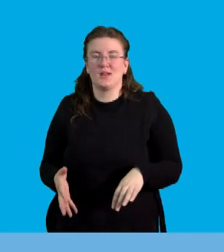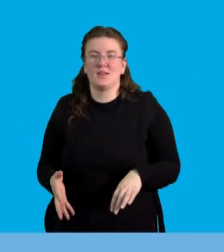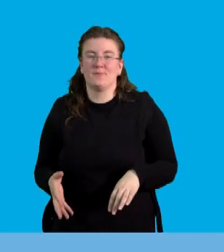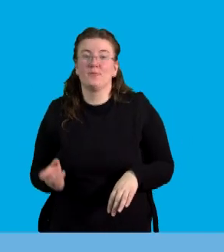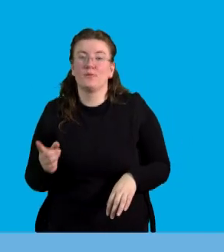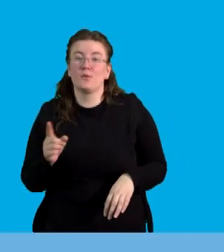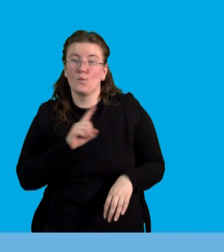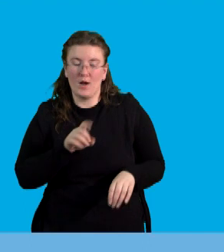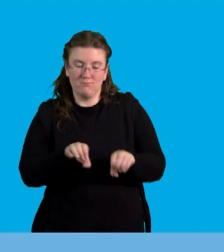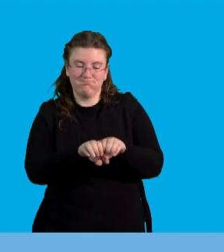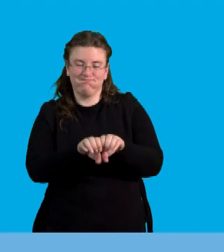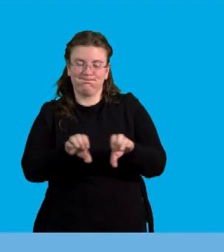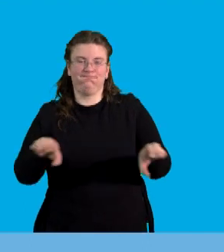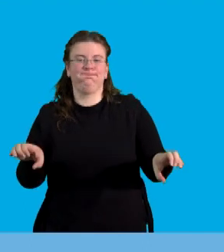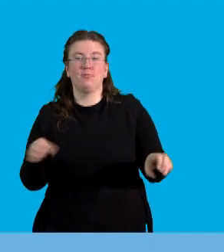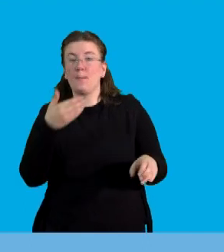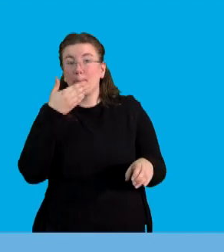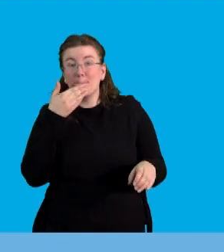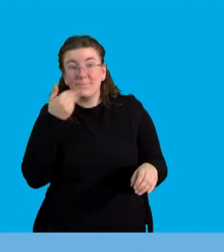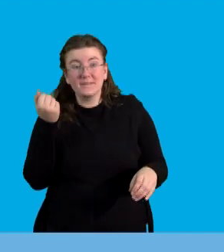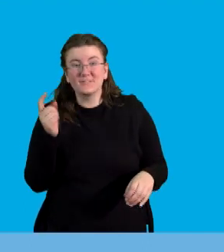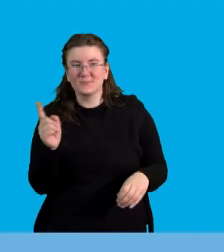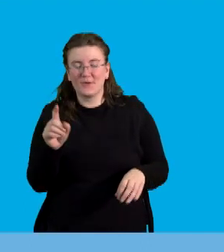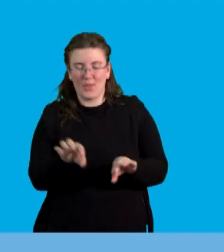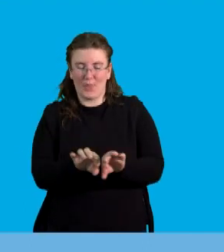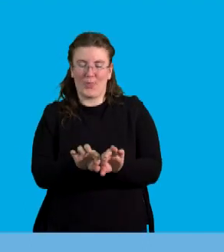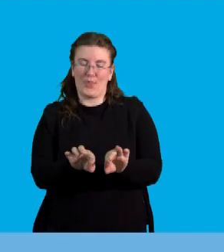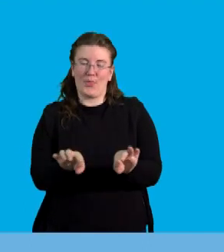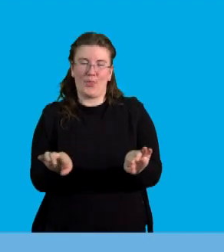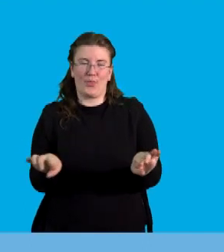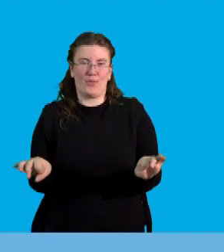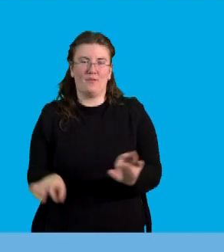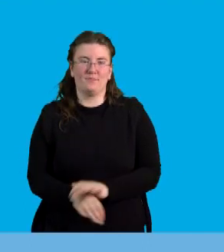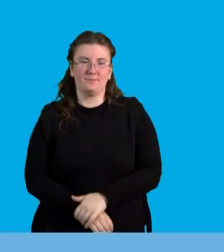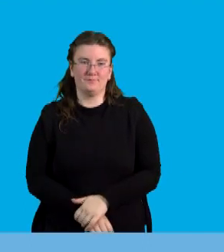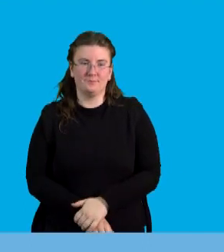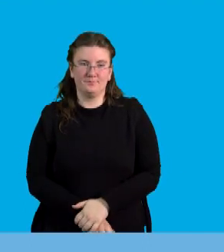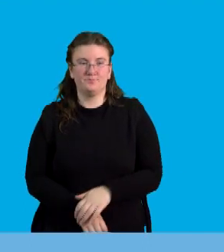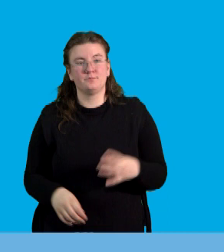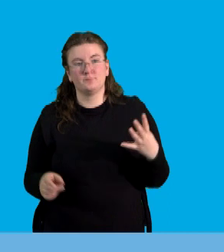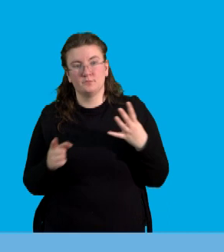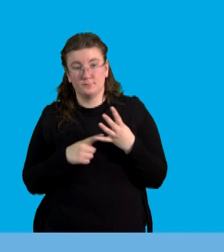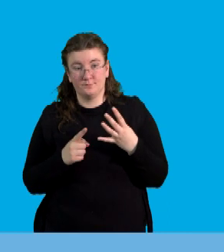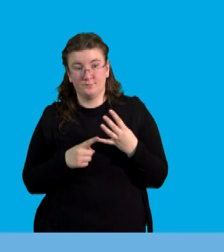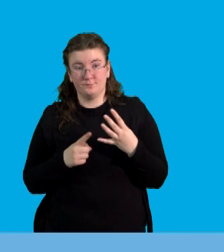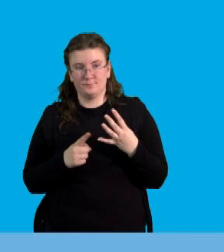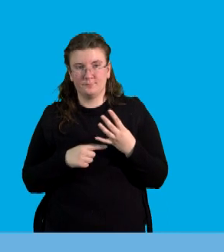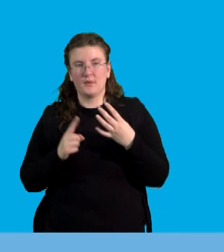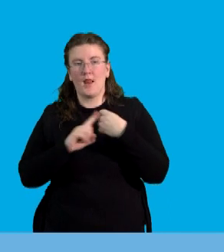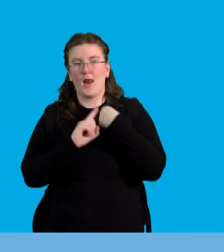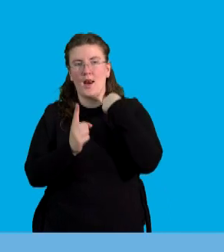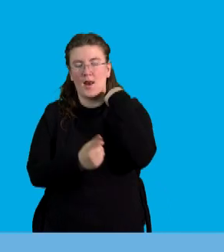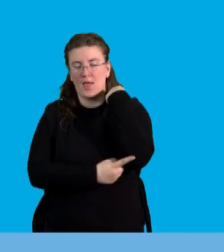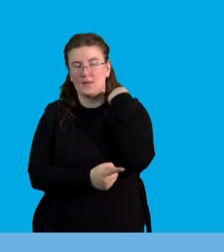from one point to the other using a thicker wire. So the best one to use would be a thinner wire. Then